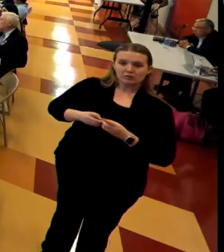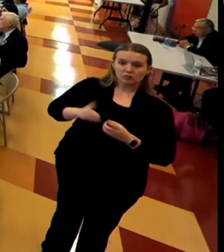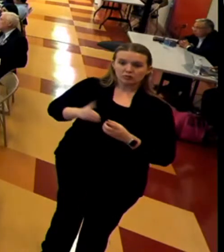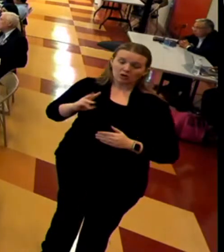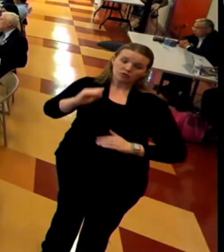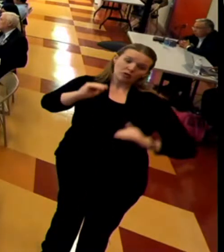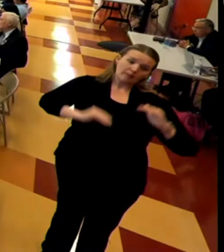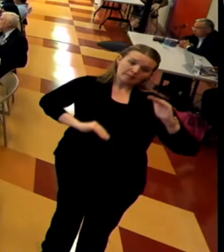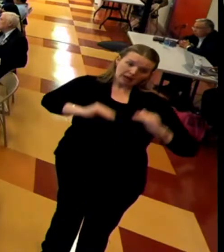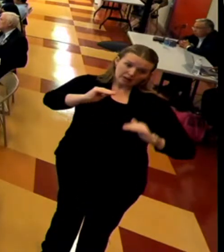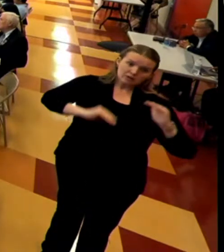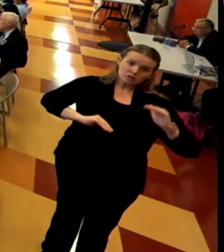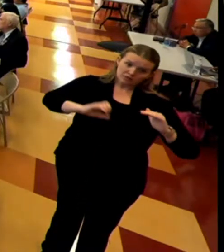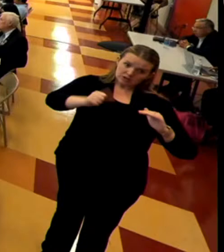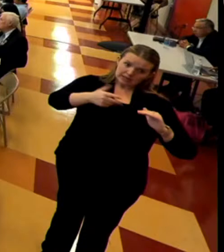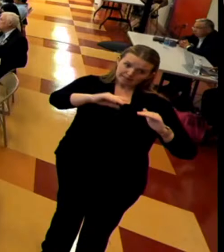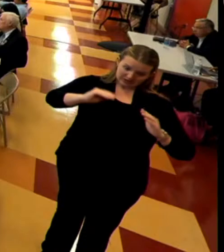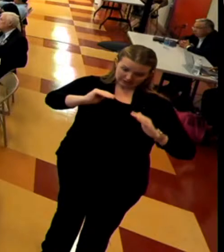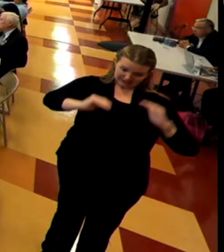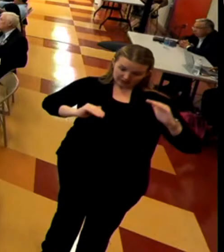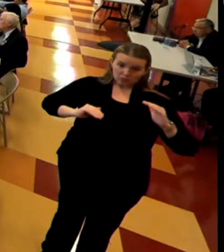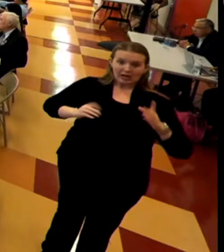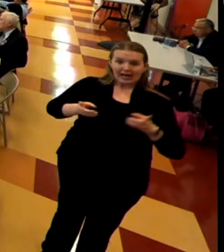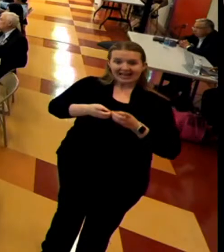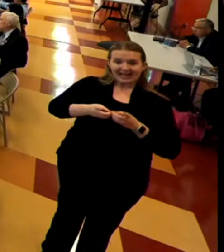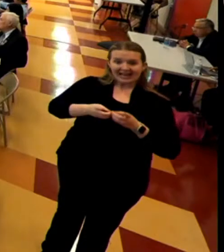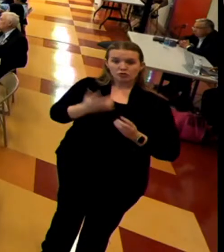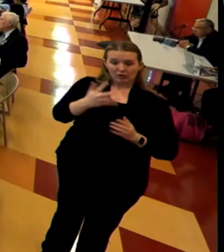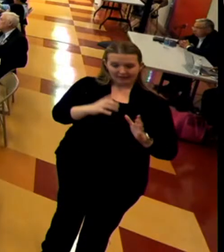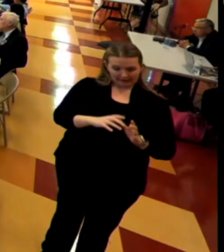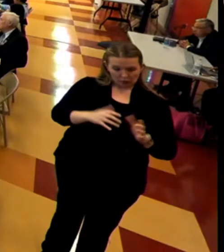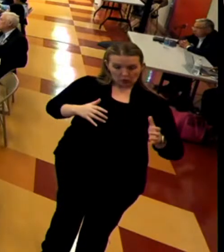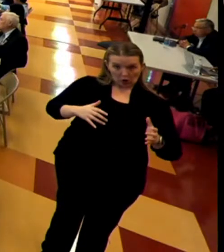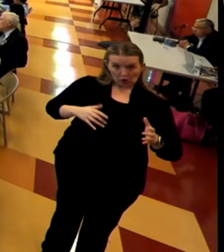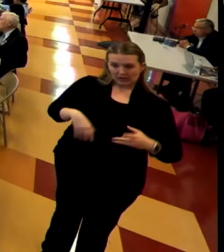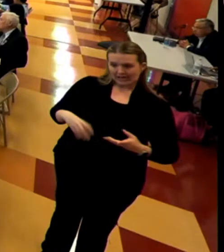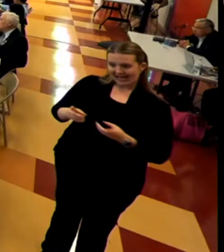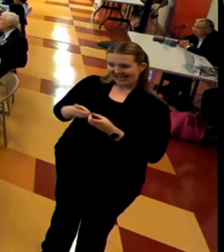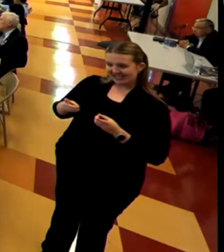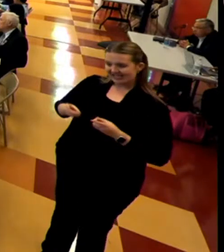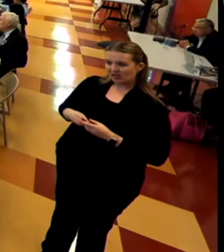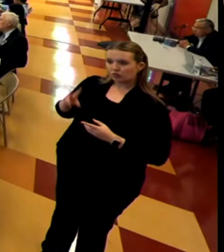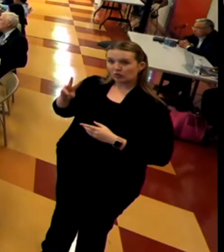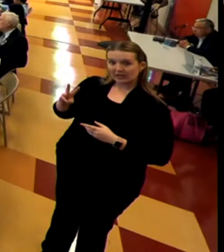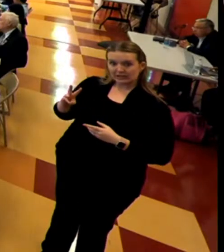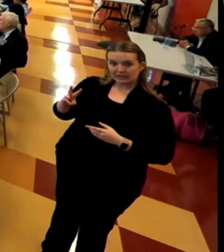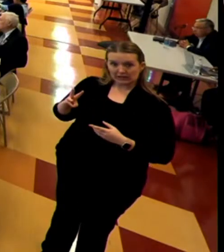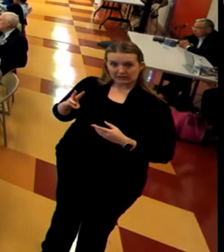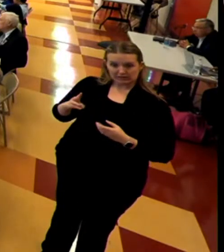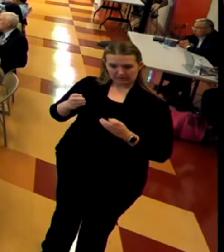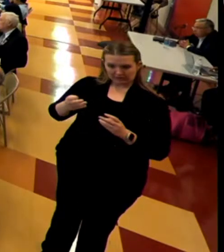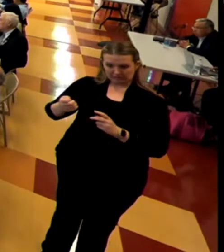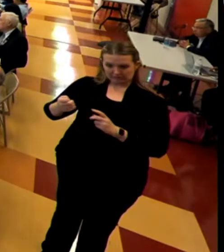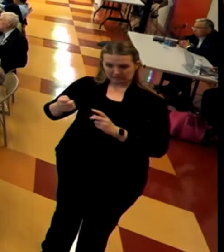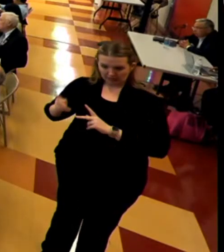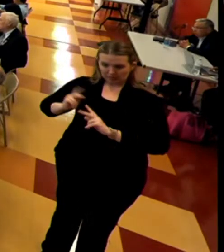10% deviation and allow for District 5 to grow and District 6 to gain back population.